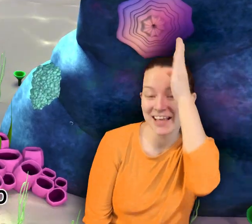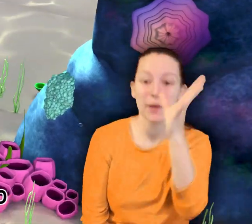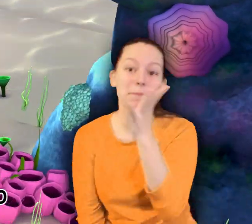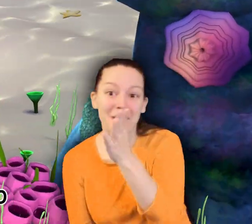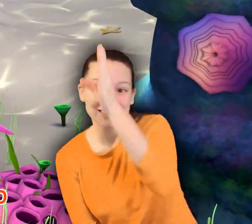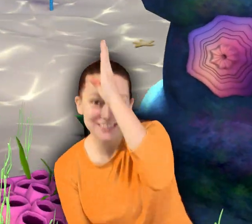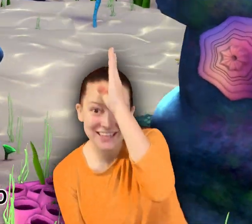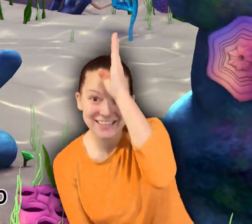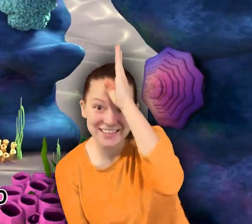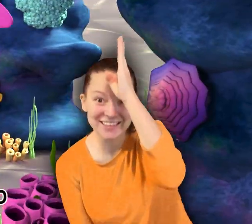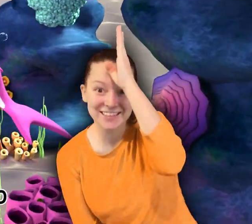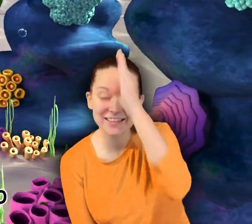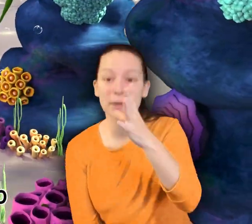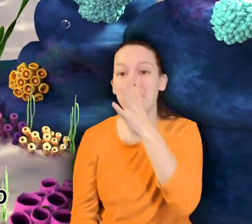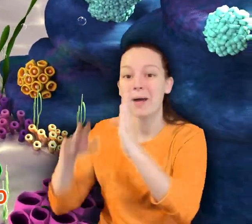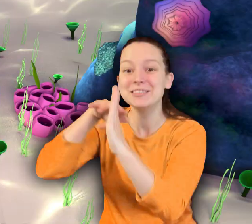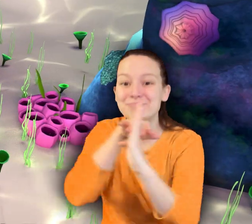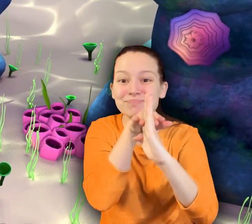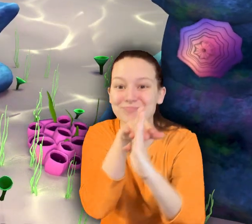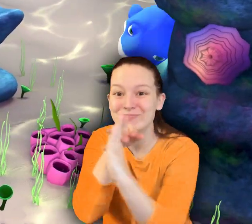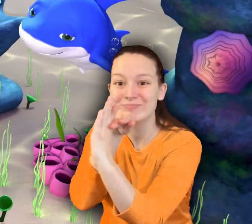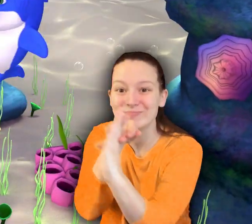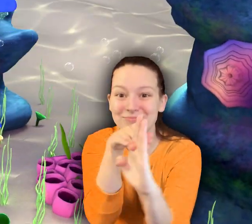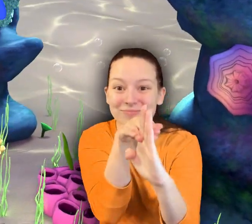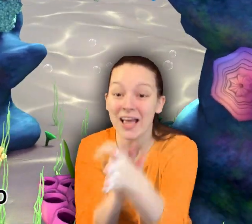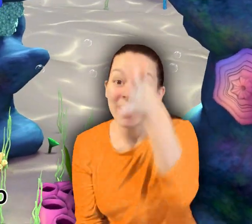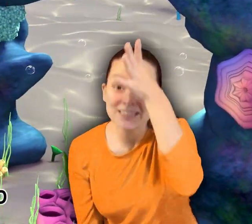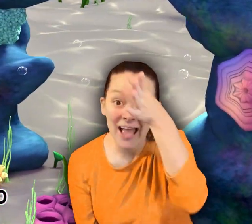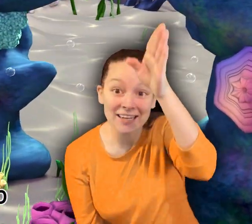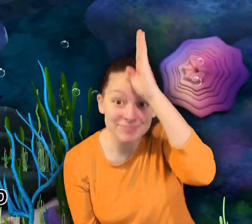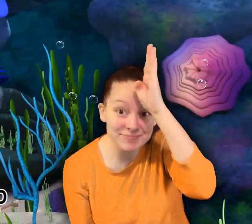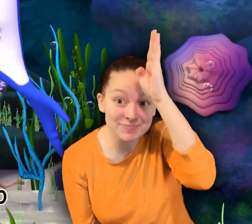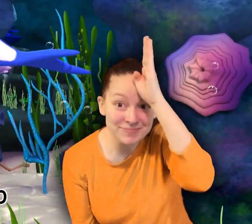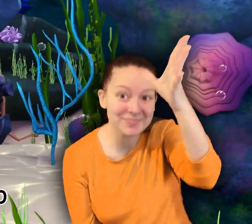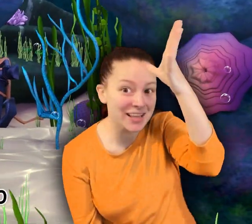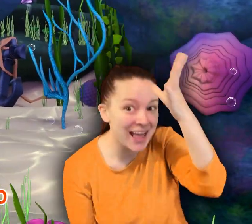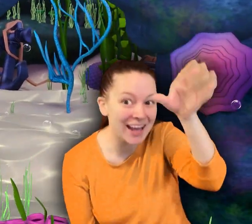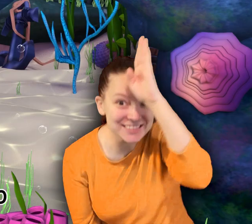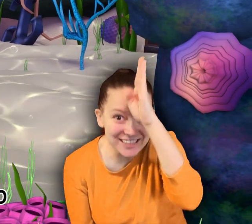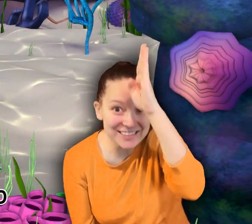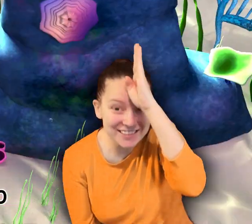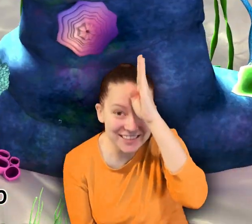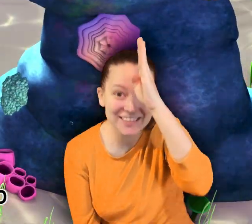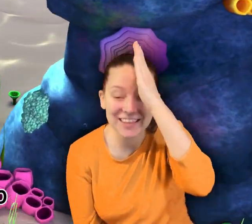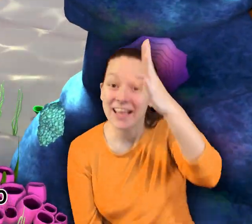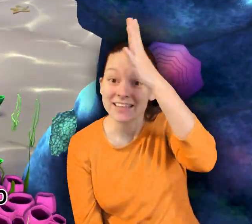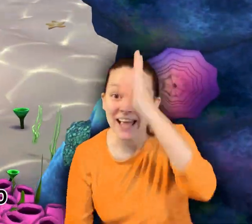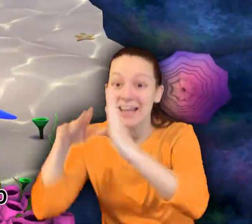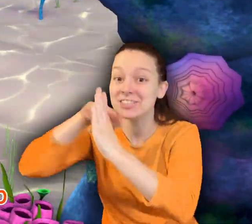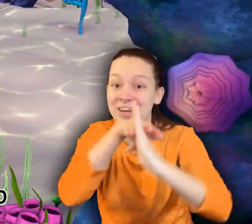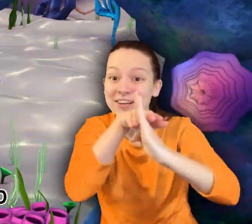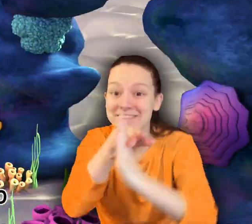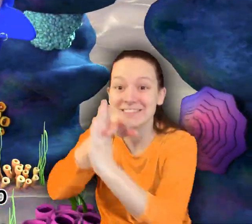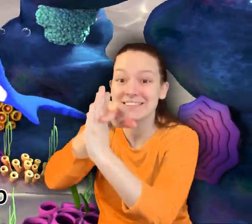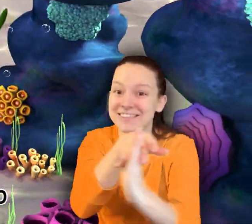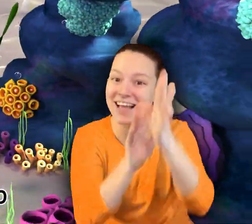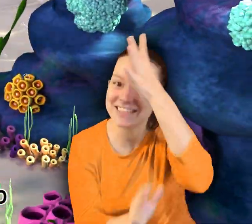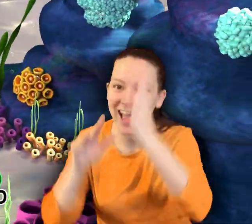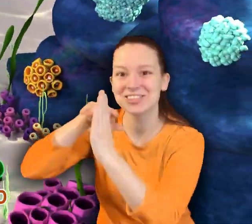shark, mommy shark, mommy shark. Daddy shark, daddy shark, daddy